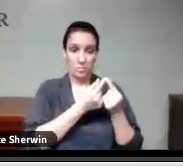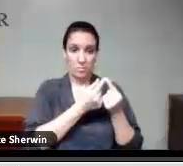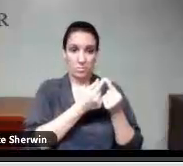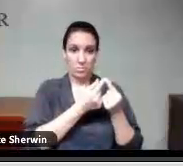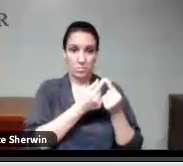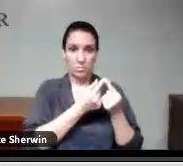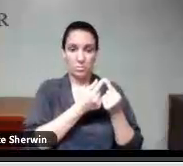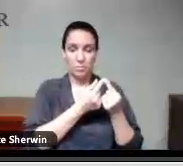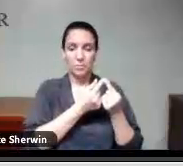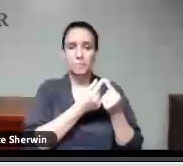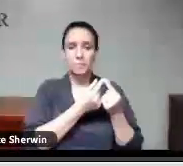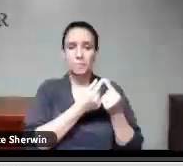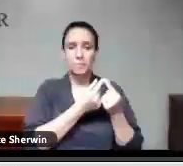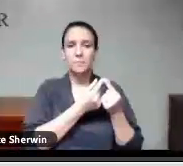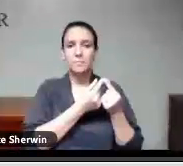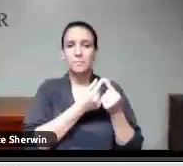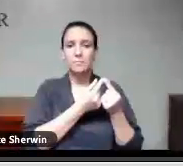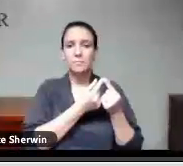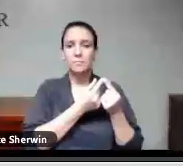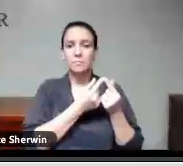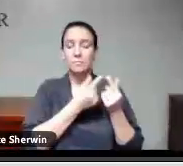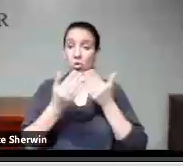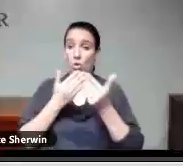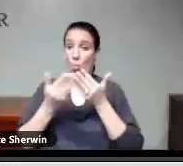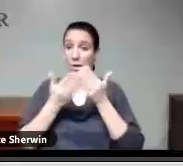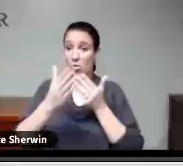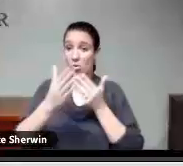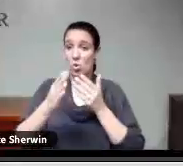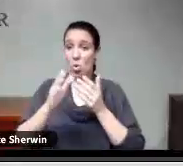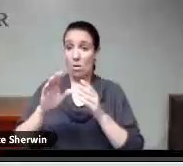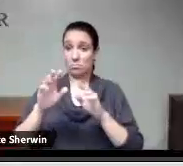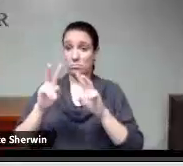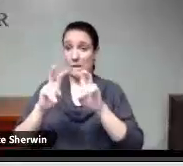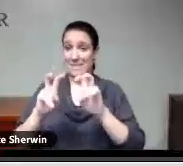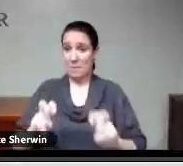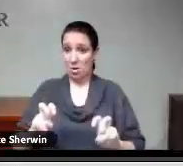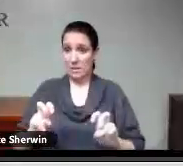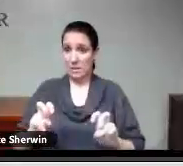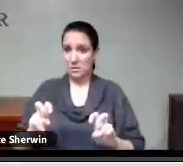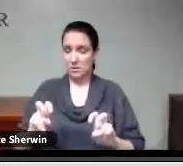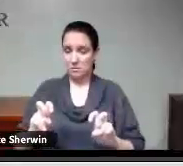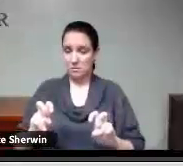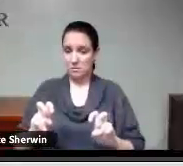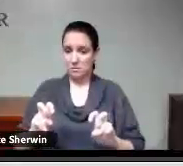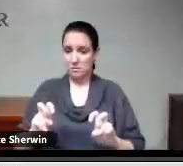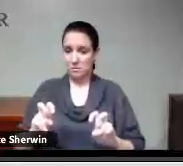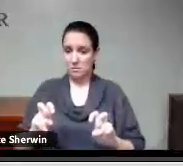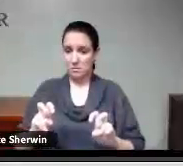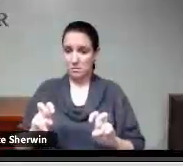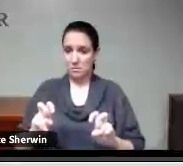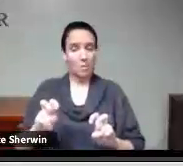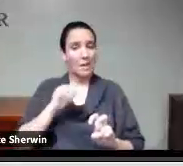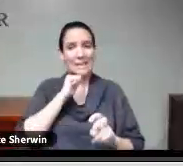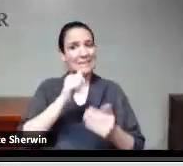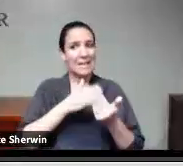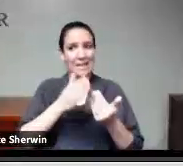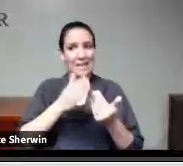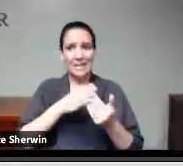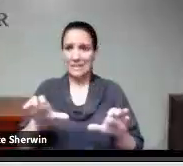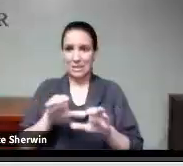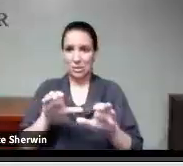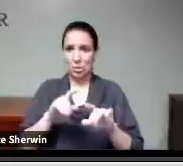some kind of whatever the experimental design is that's feasible. This is not something that is easy to be done, but